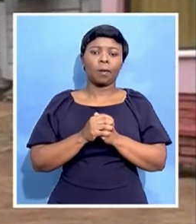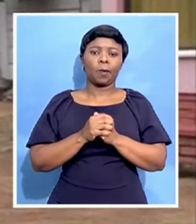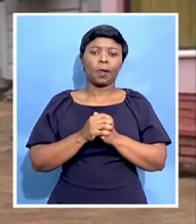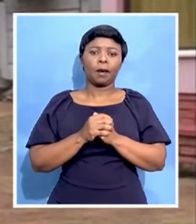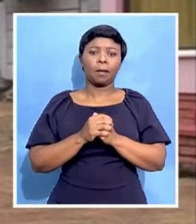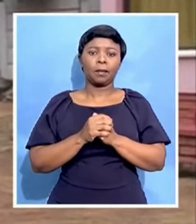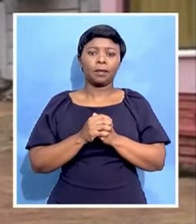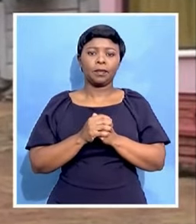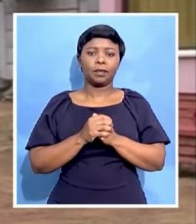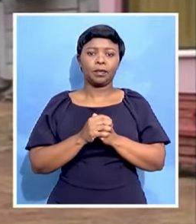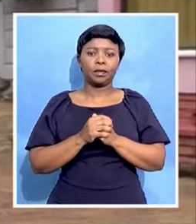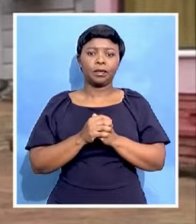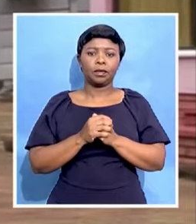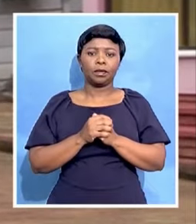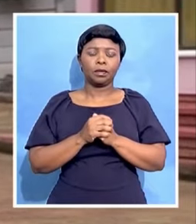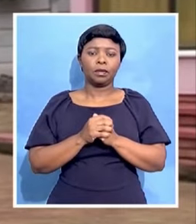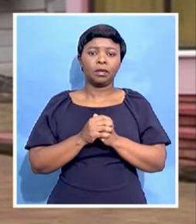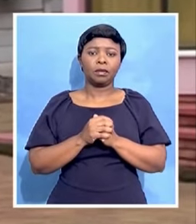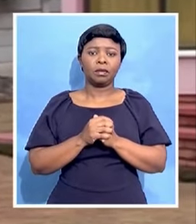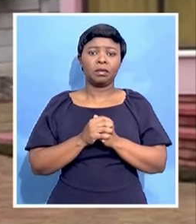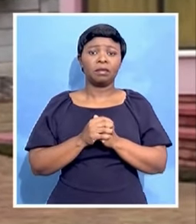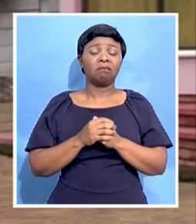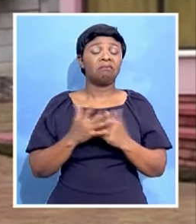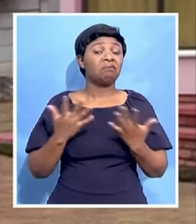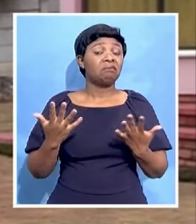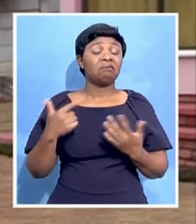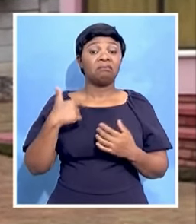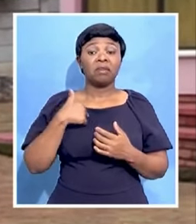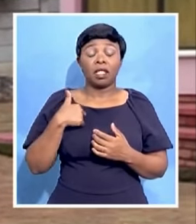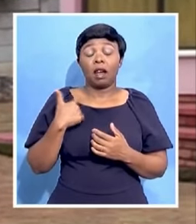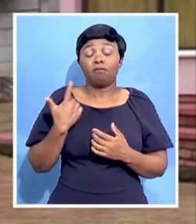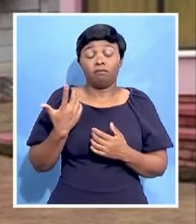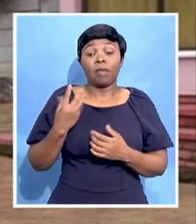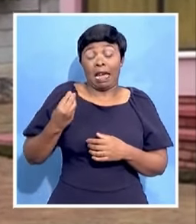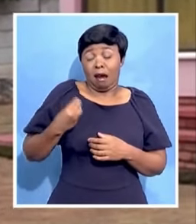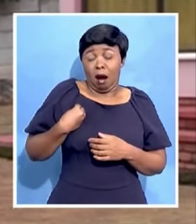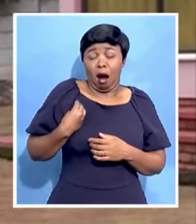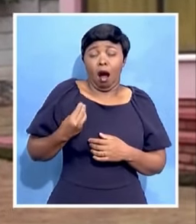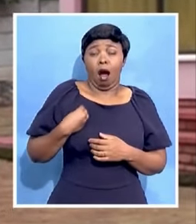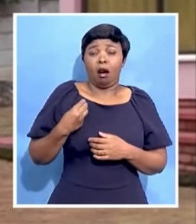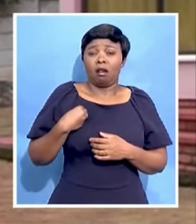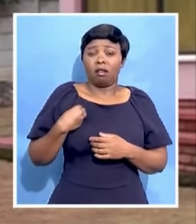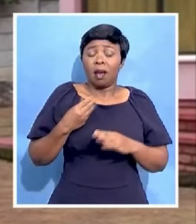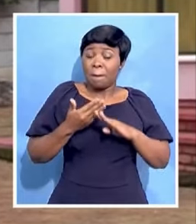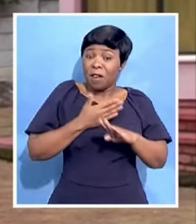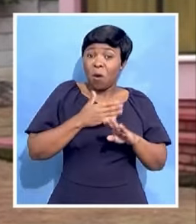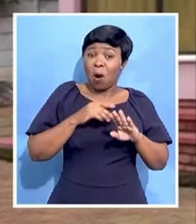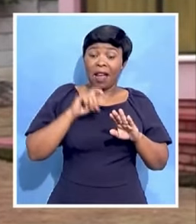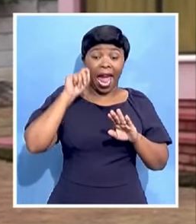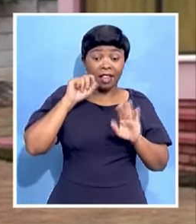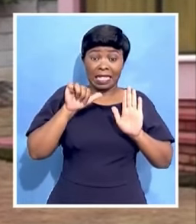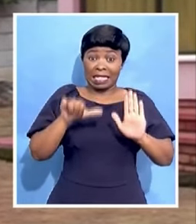When I was very, very young, even before I was 16, so I was in the struggle. That is over 60 years